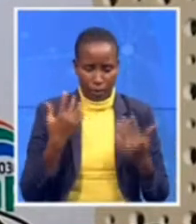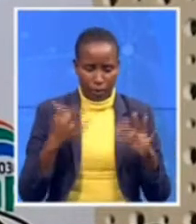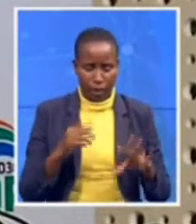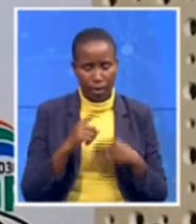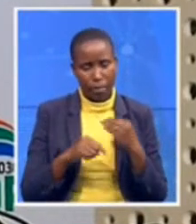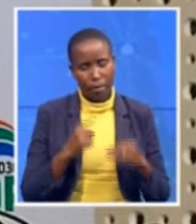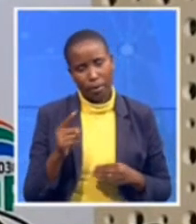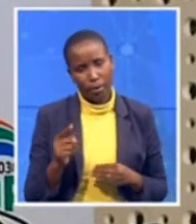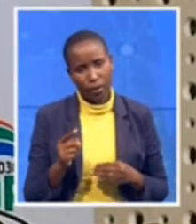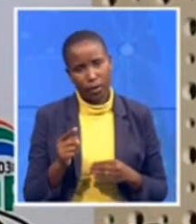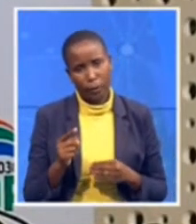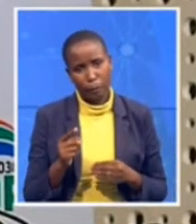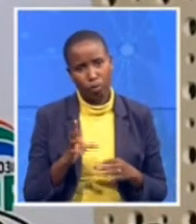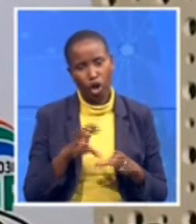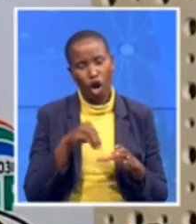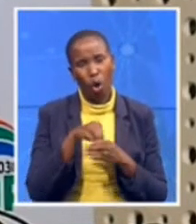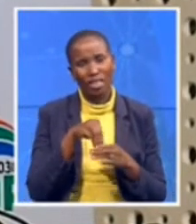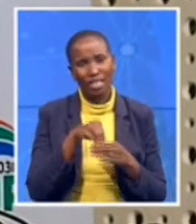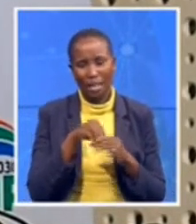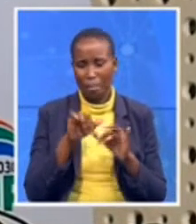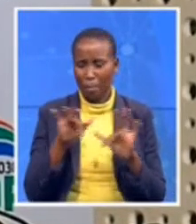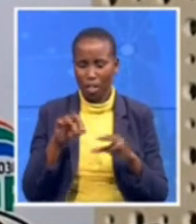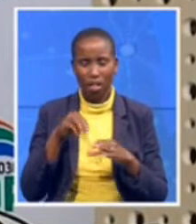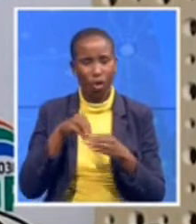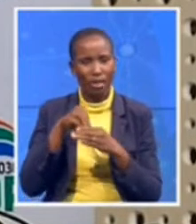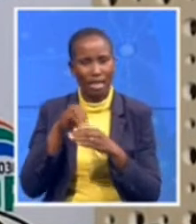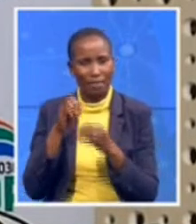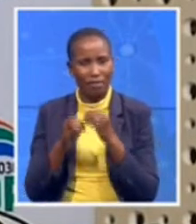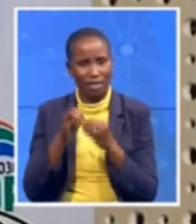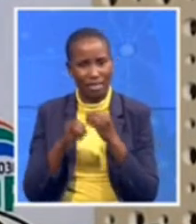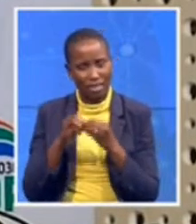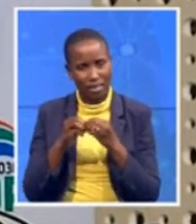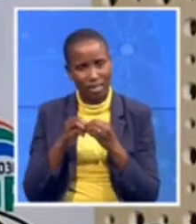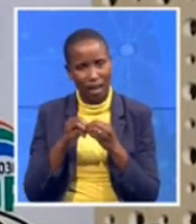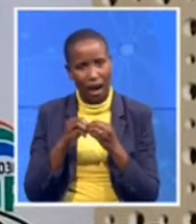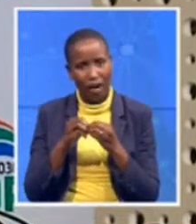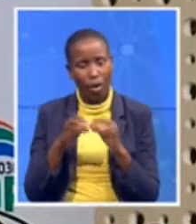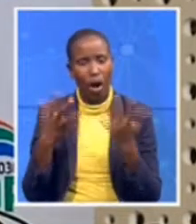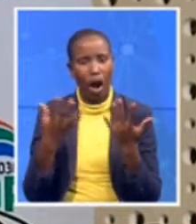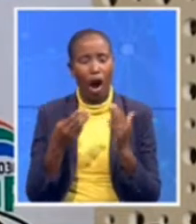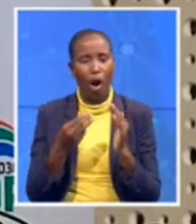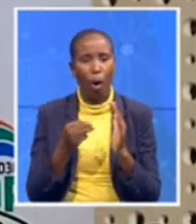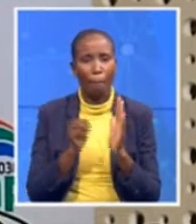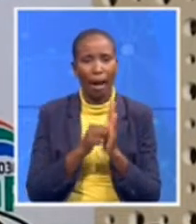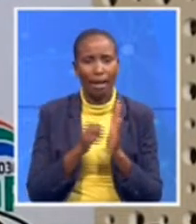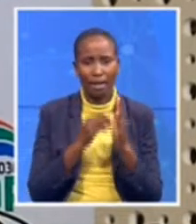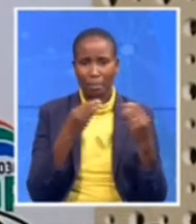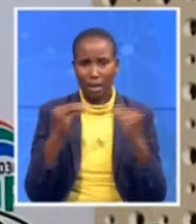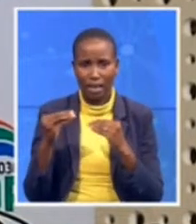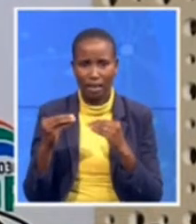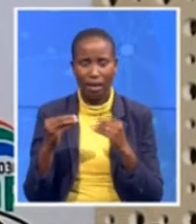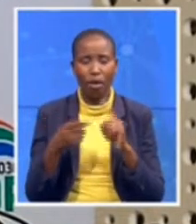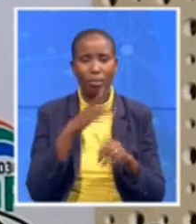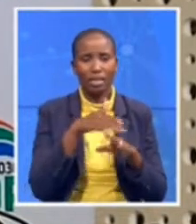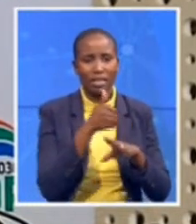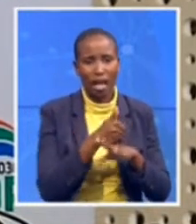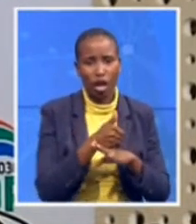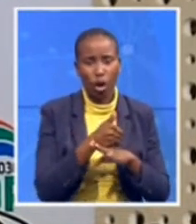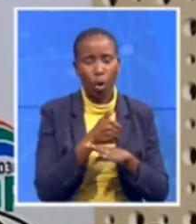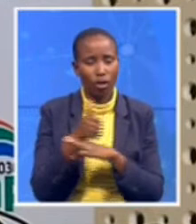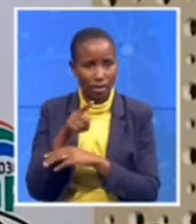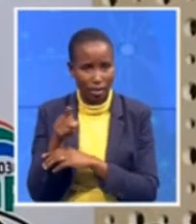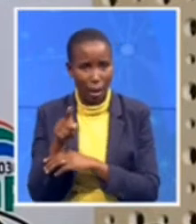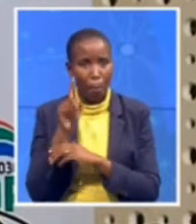maybe fall within the sector of the market or not big industry stakeholders. It's important to acknowledge the fact that our tariff